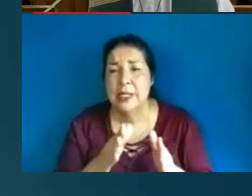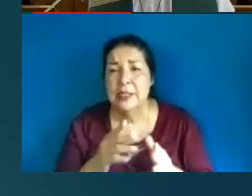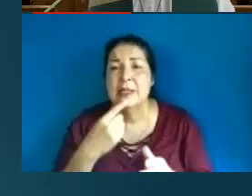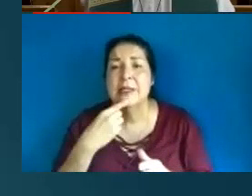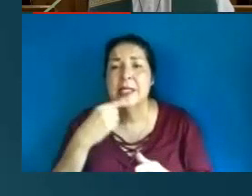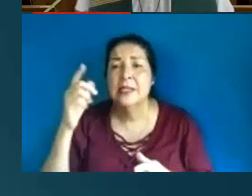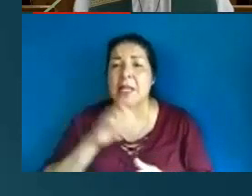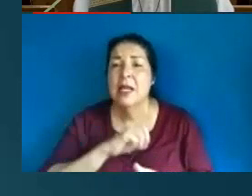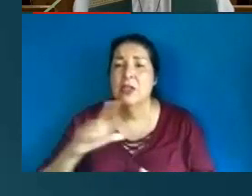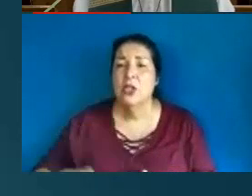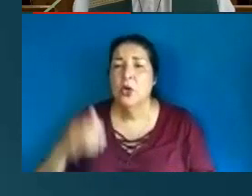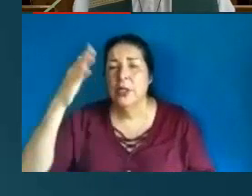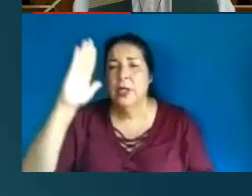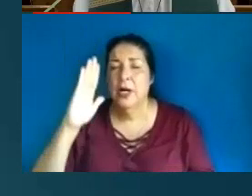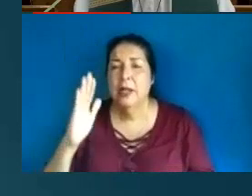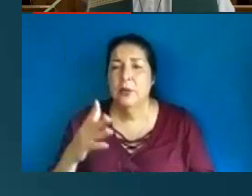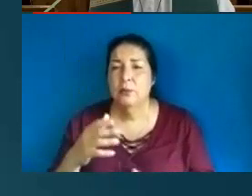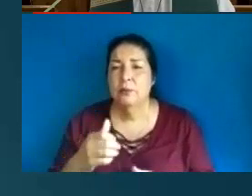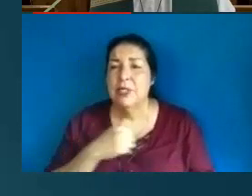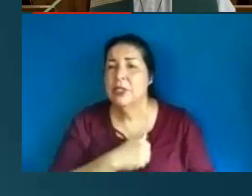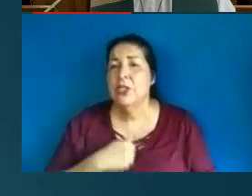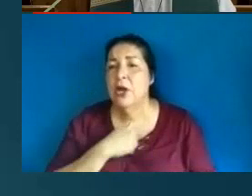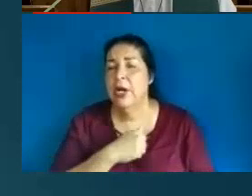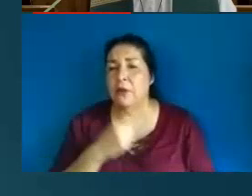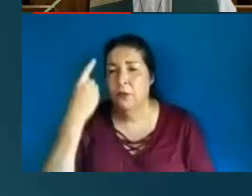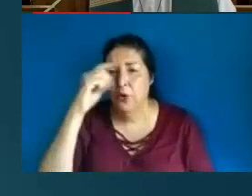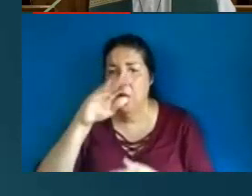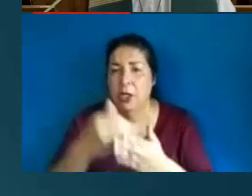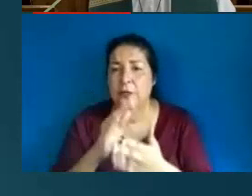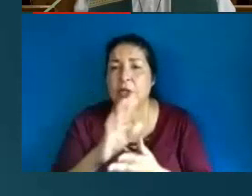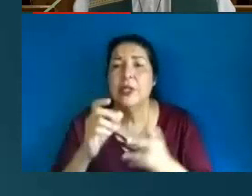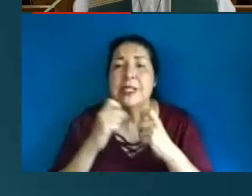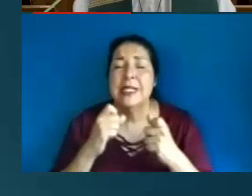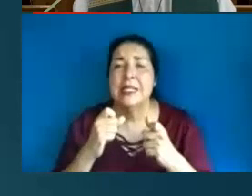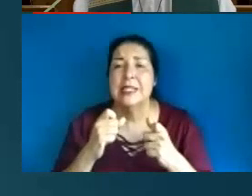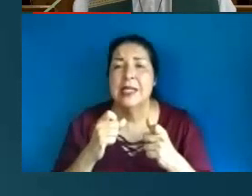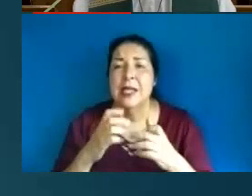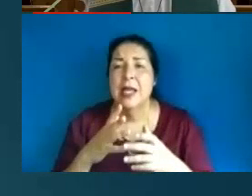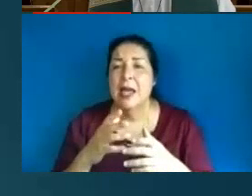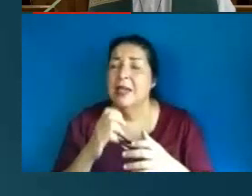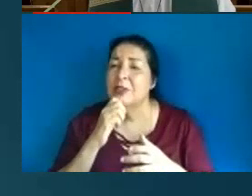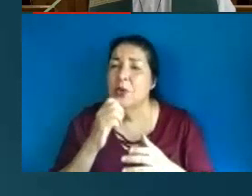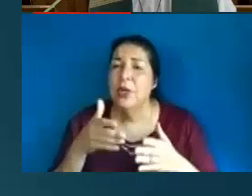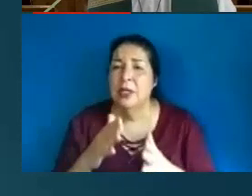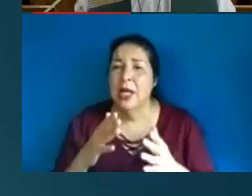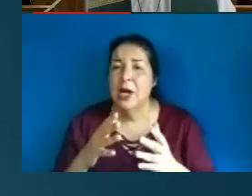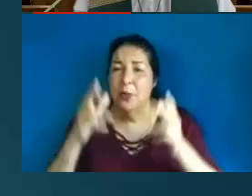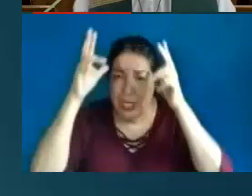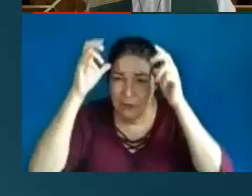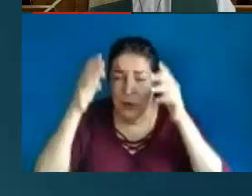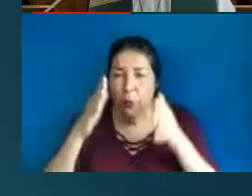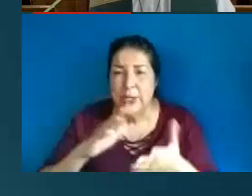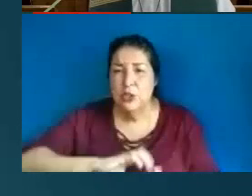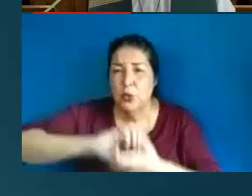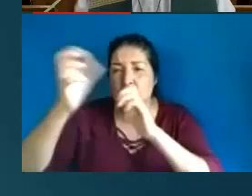God. Repent and turn from all your transgressions, lest iniquity be in your ruin. Cast away from